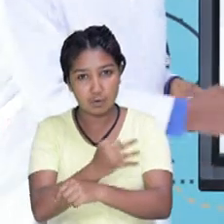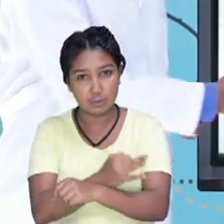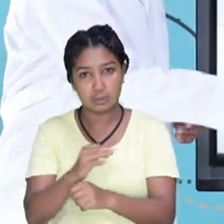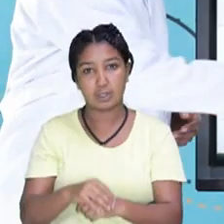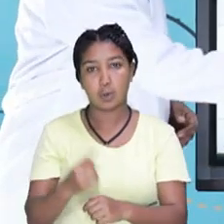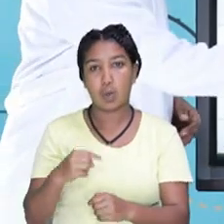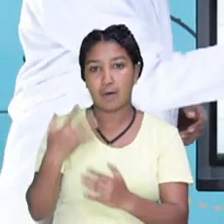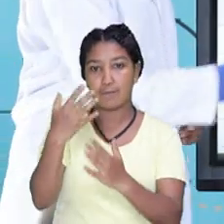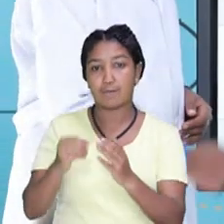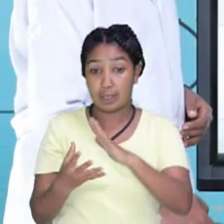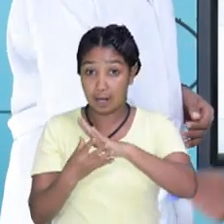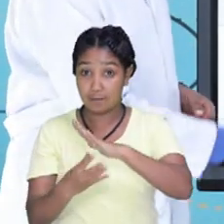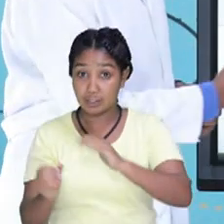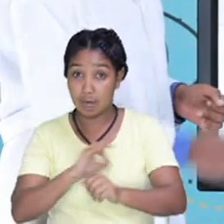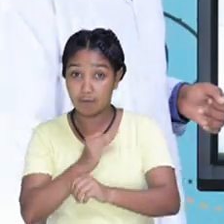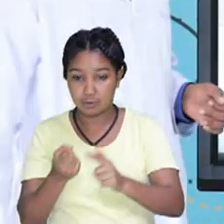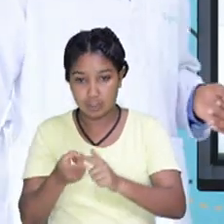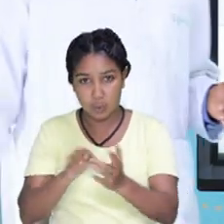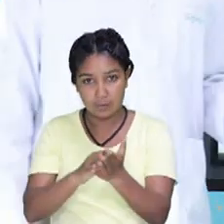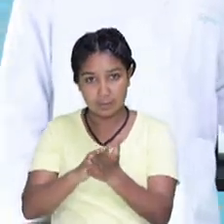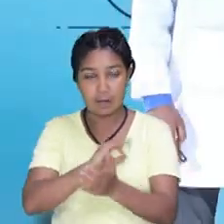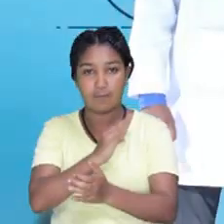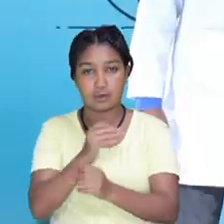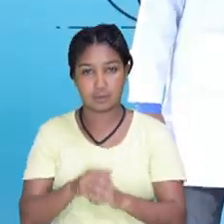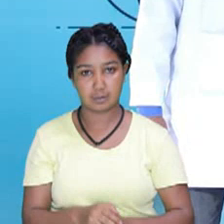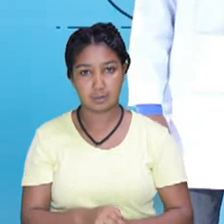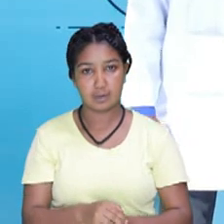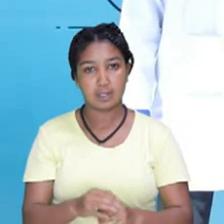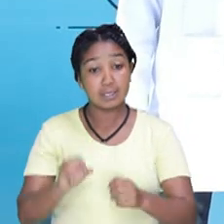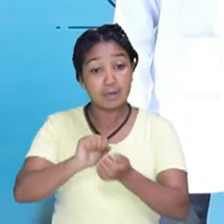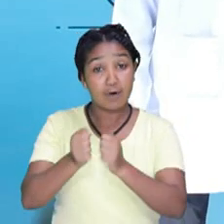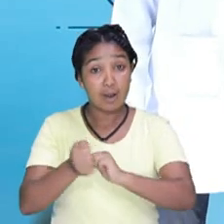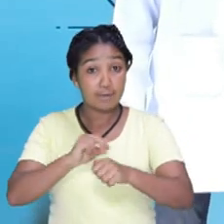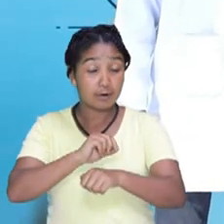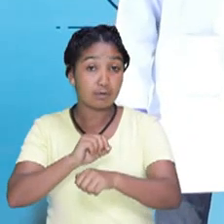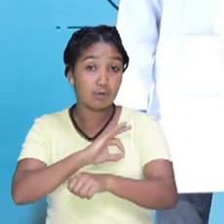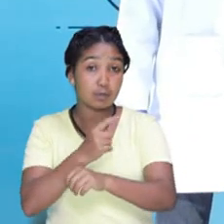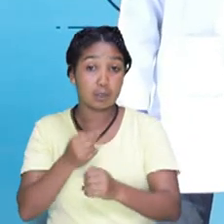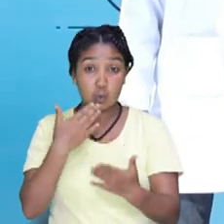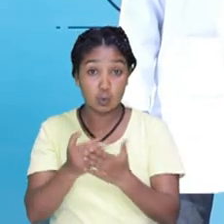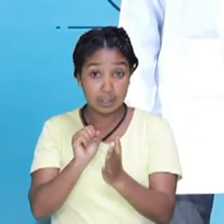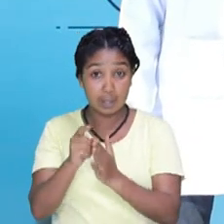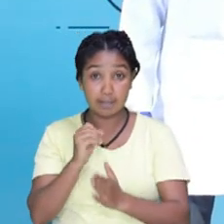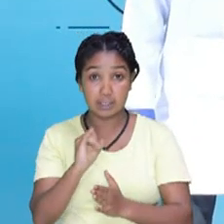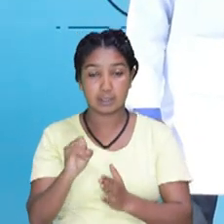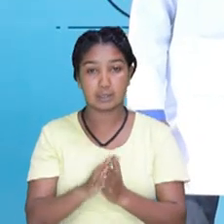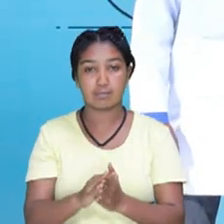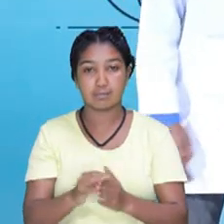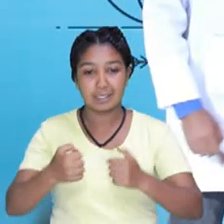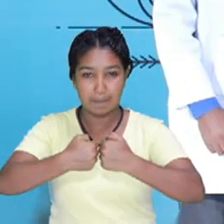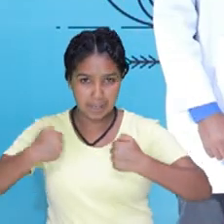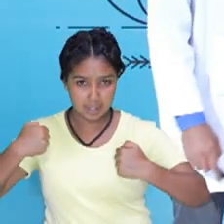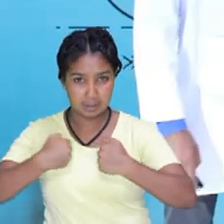We might have a gravitational force and a frictional force. Whereas the variable force can be, a good example of variable force is